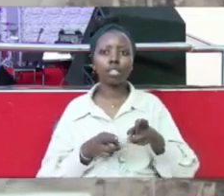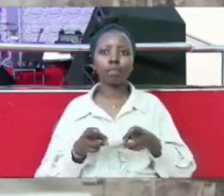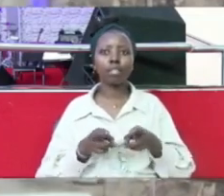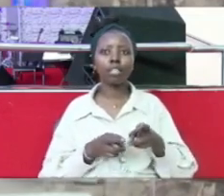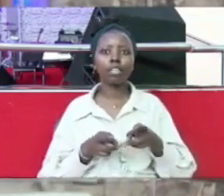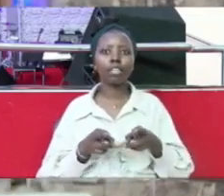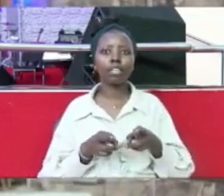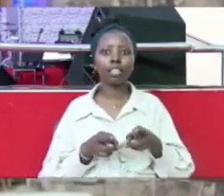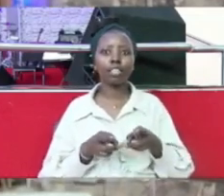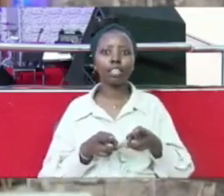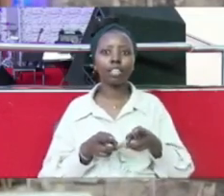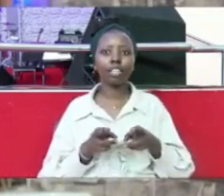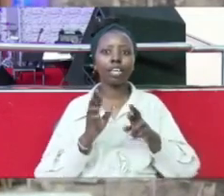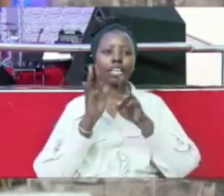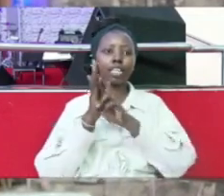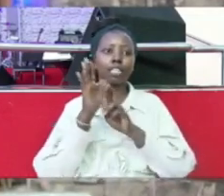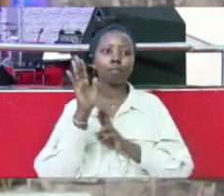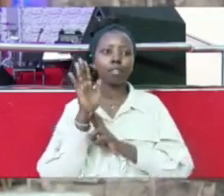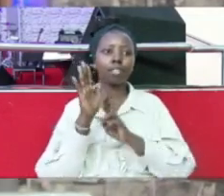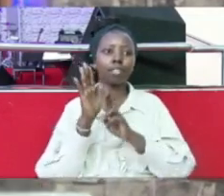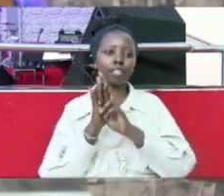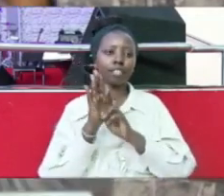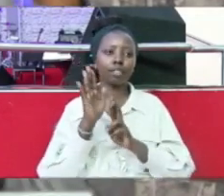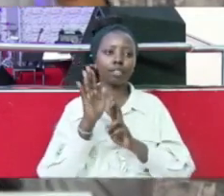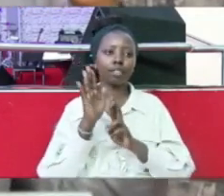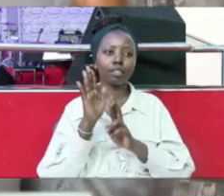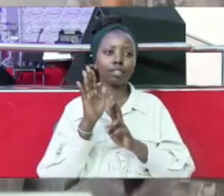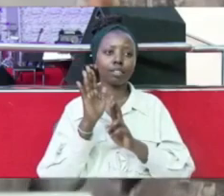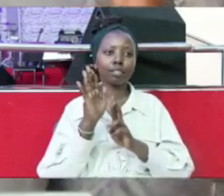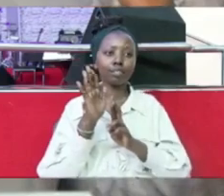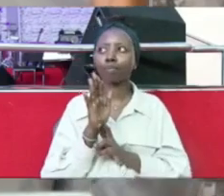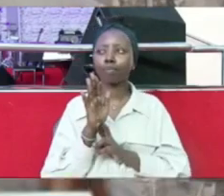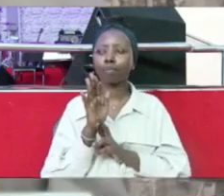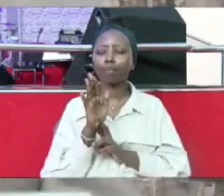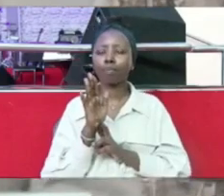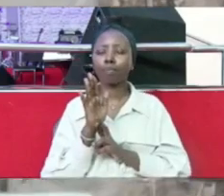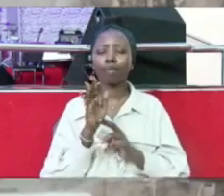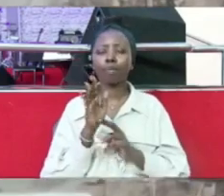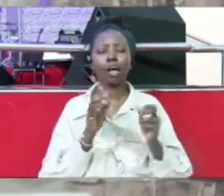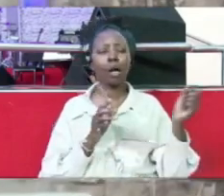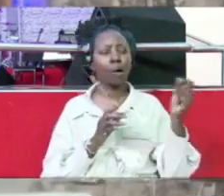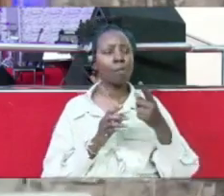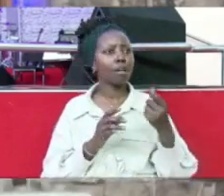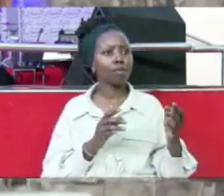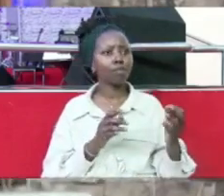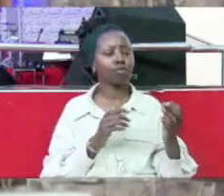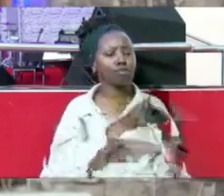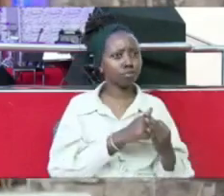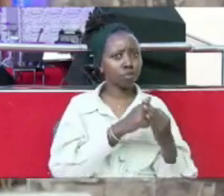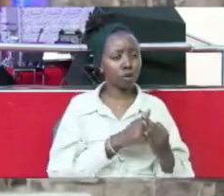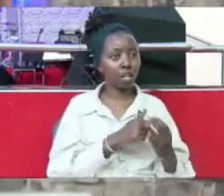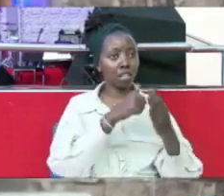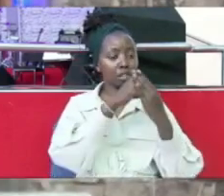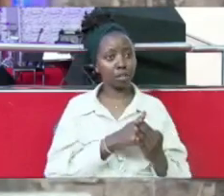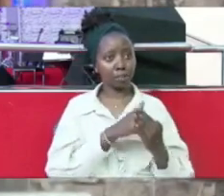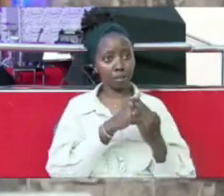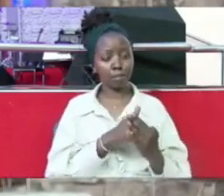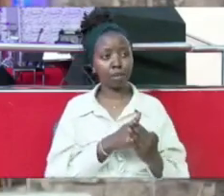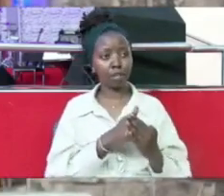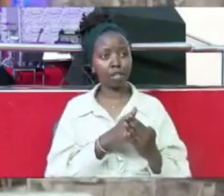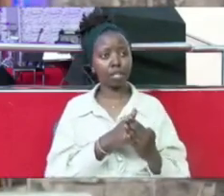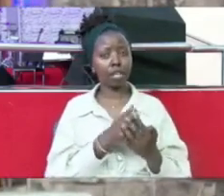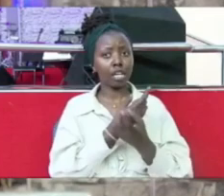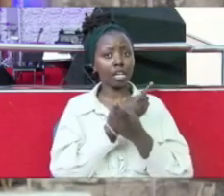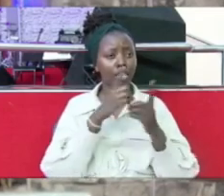kama vile tulivyoarifiwa hapo mbeleni, in the month of August and September, kwa mwezi wa 8 na wa 9, as a